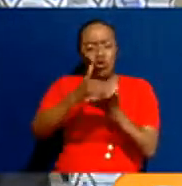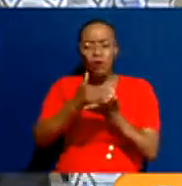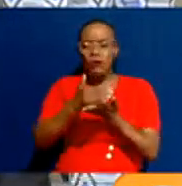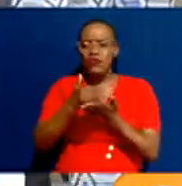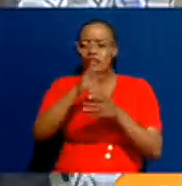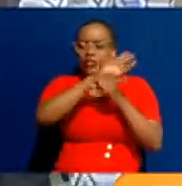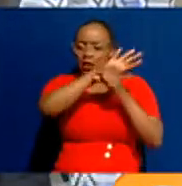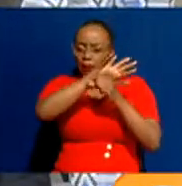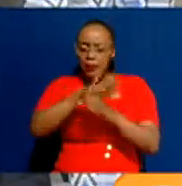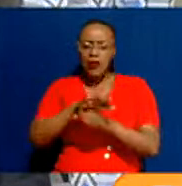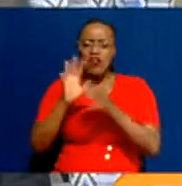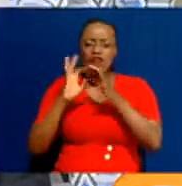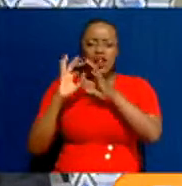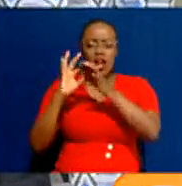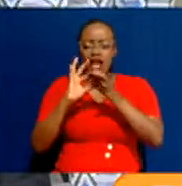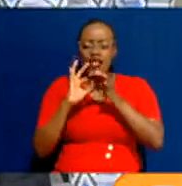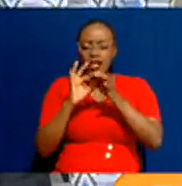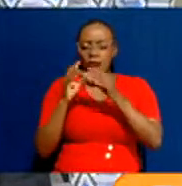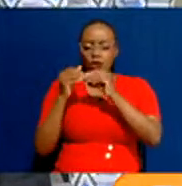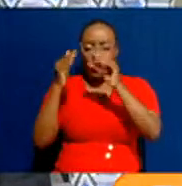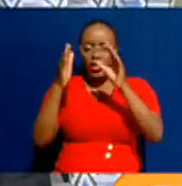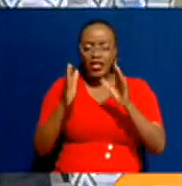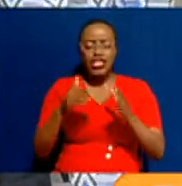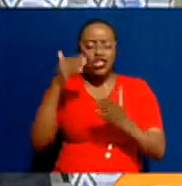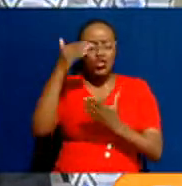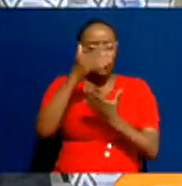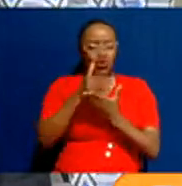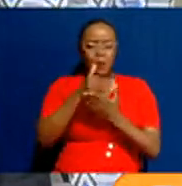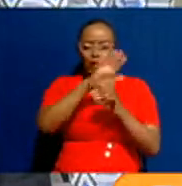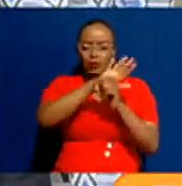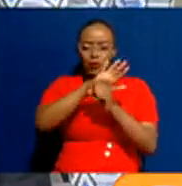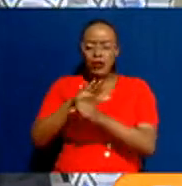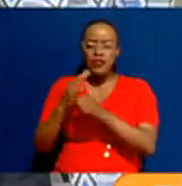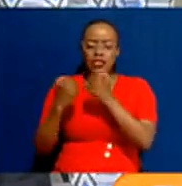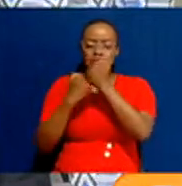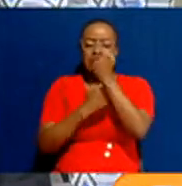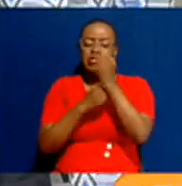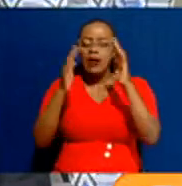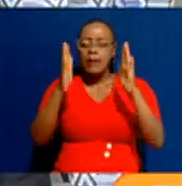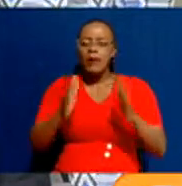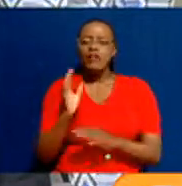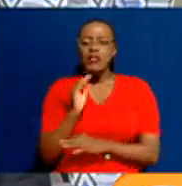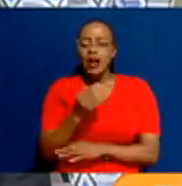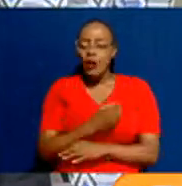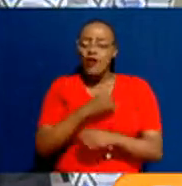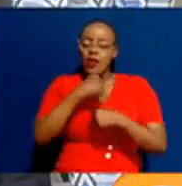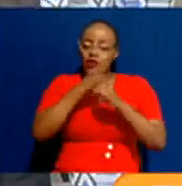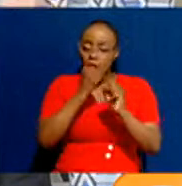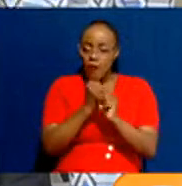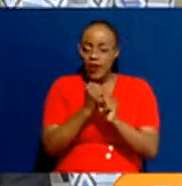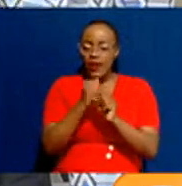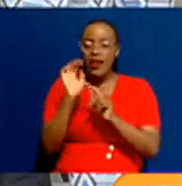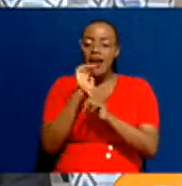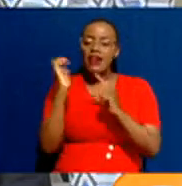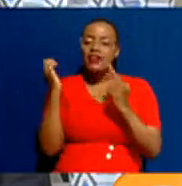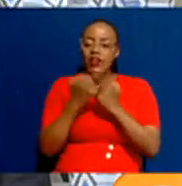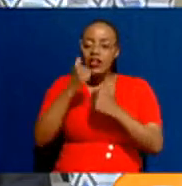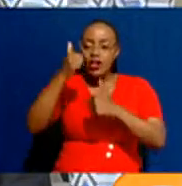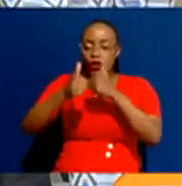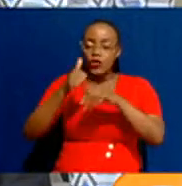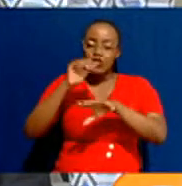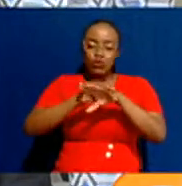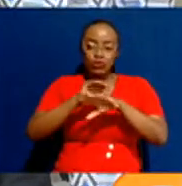Stop harassing Azimio principals. Stop harassing our supporters. Create an environment that